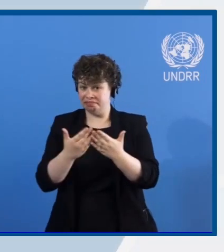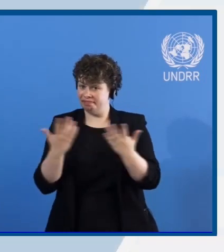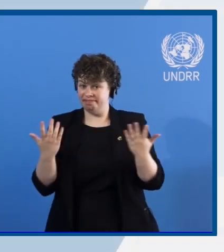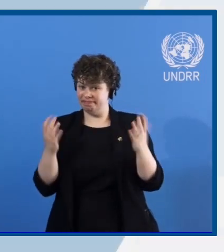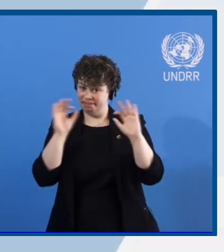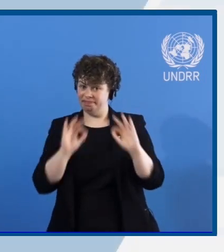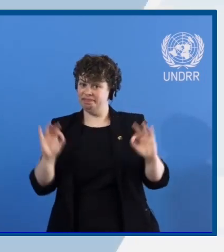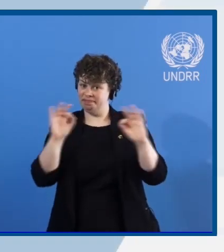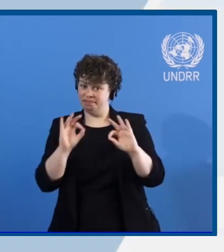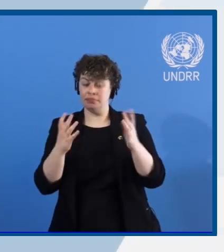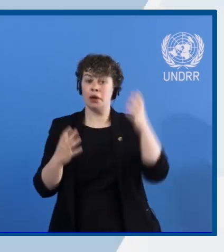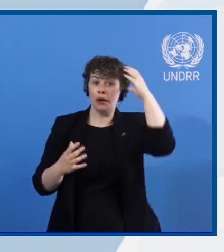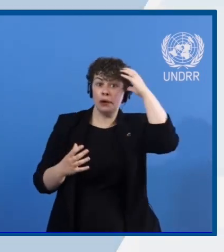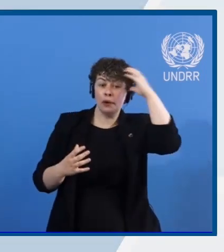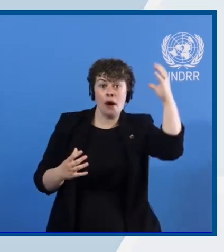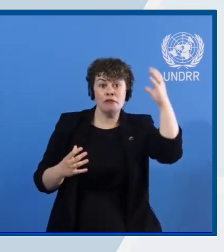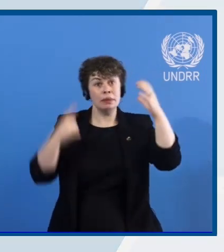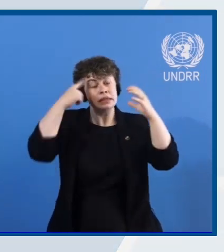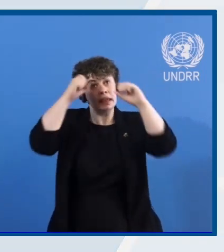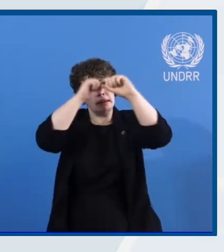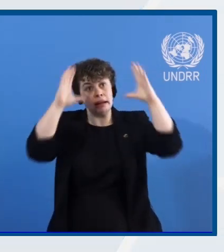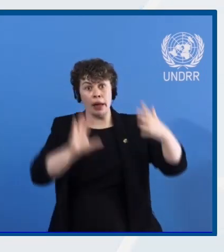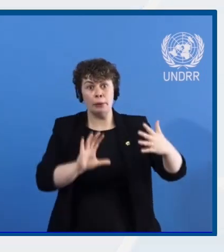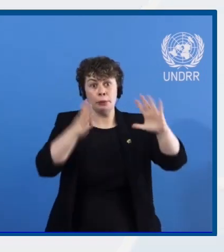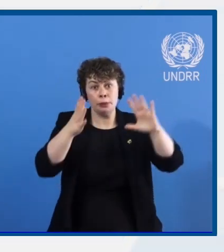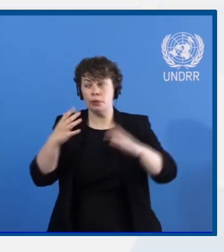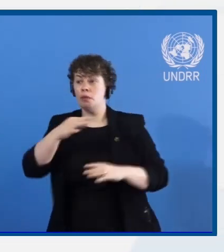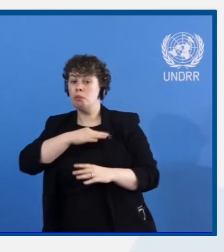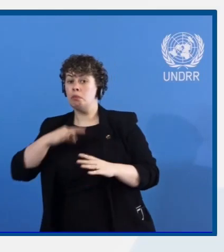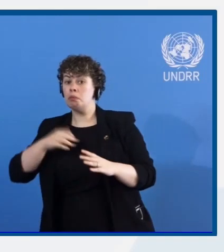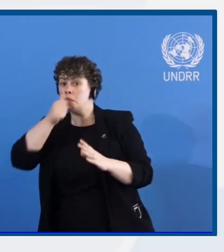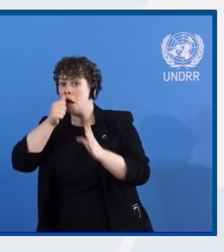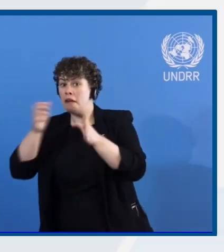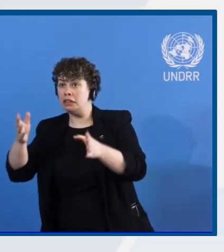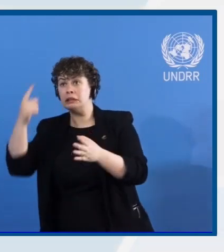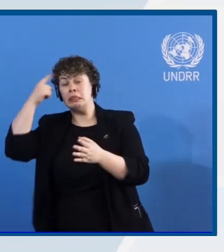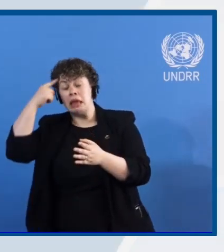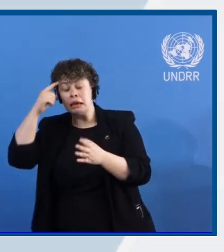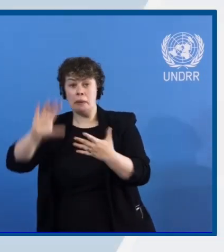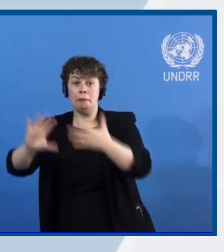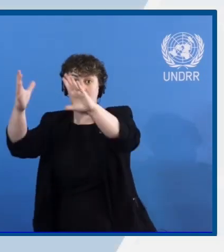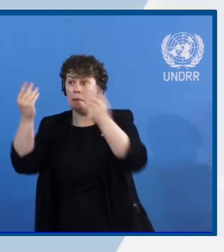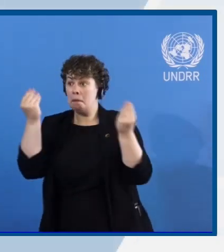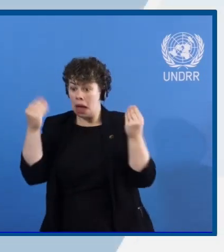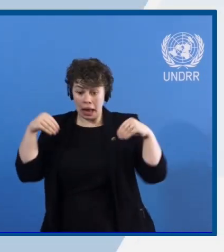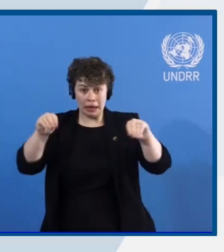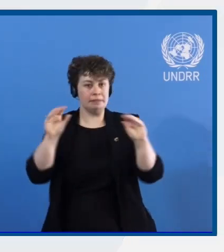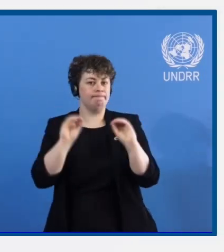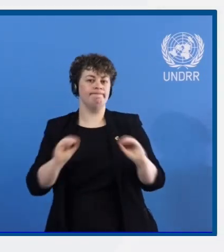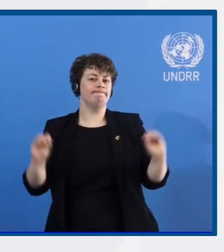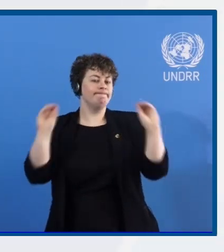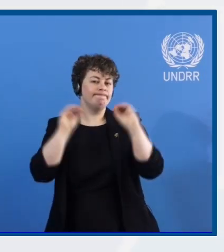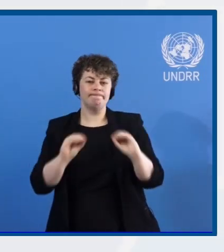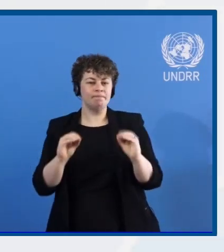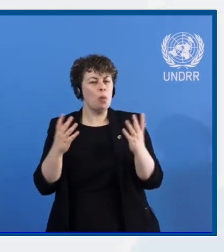private investment decision processes rarely involve considerations of how an investment may be creating disaster